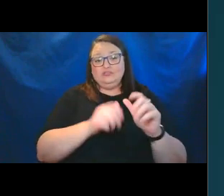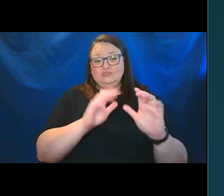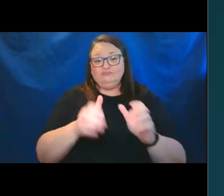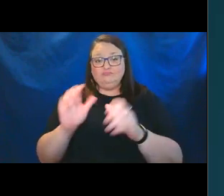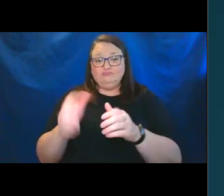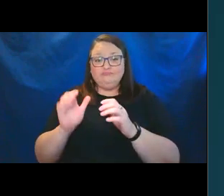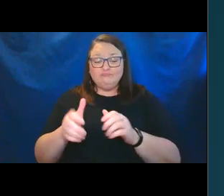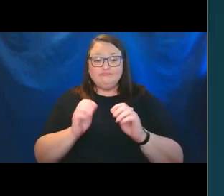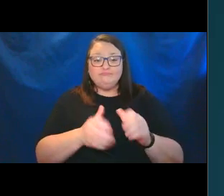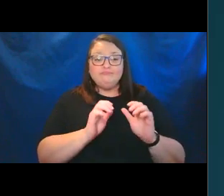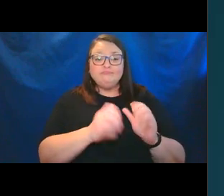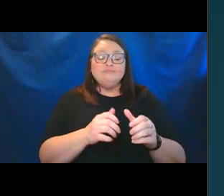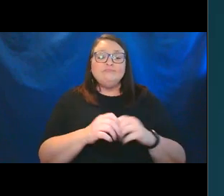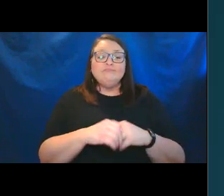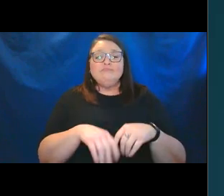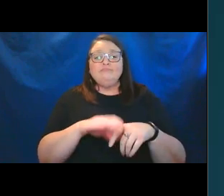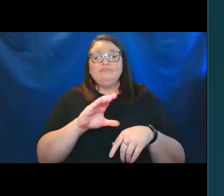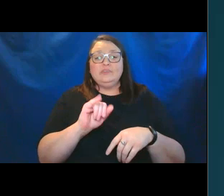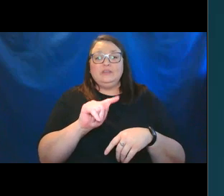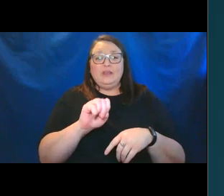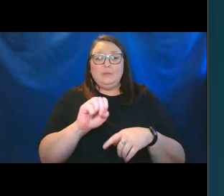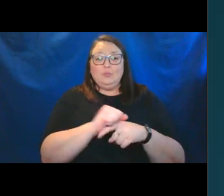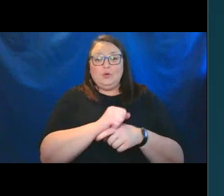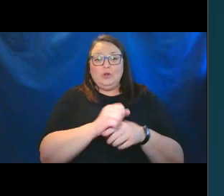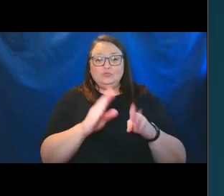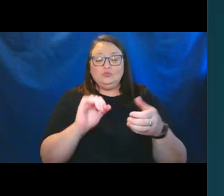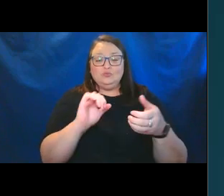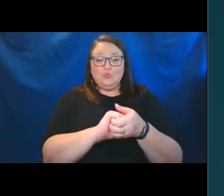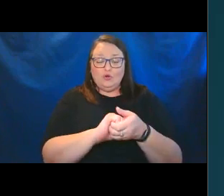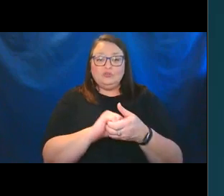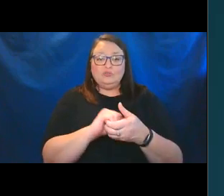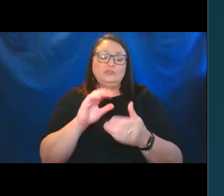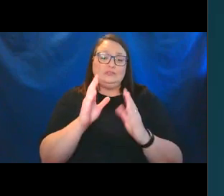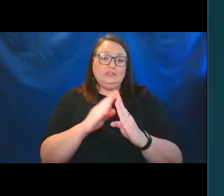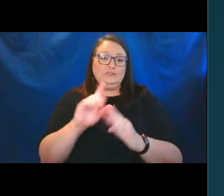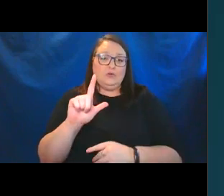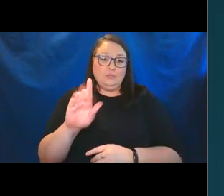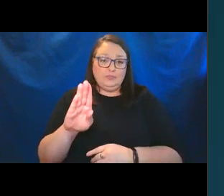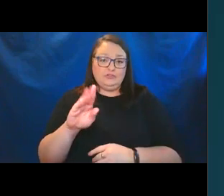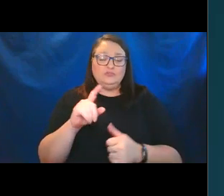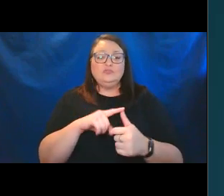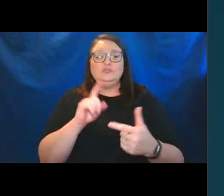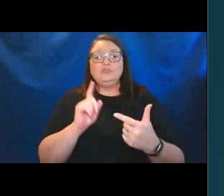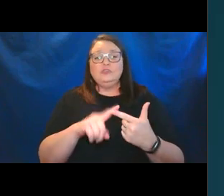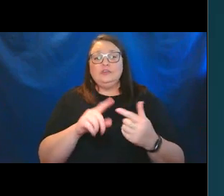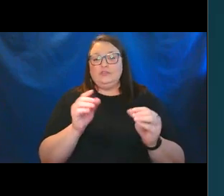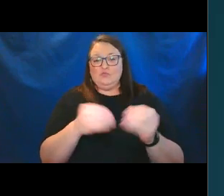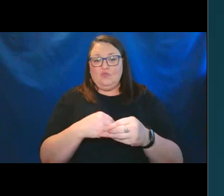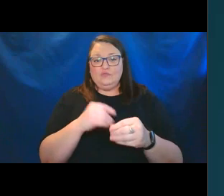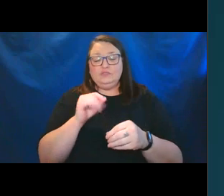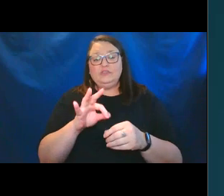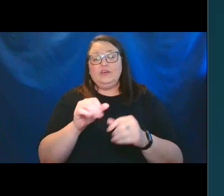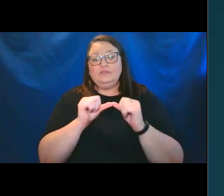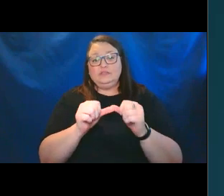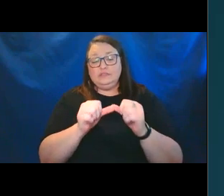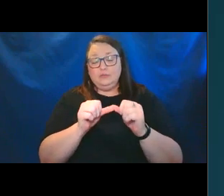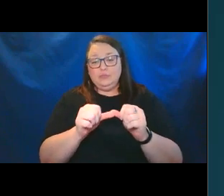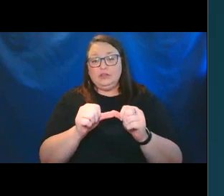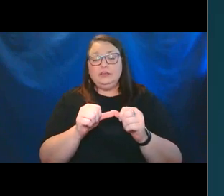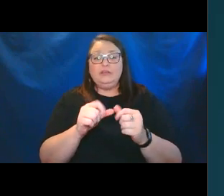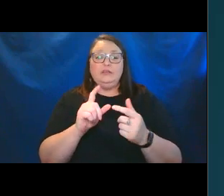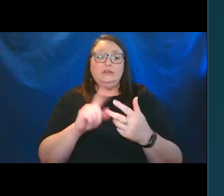climate practitioner partners include the City of Long Beach's Office of Sustainability. We've also partnering